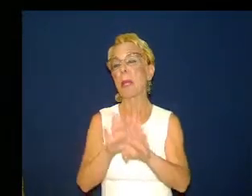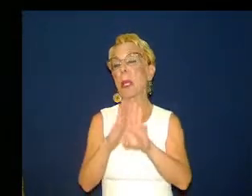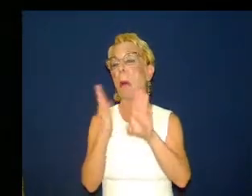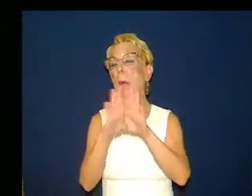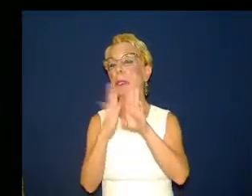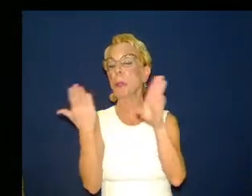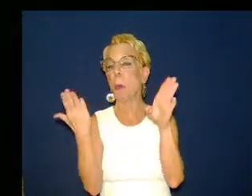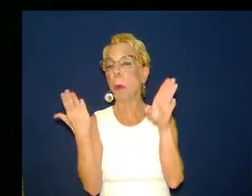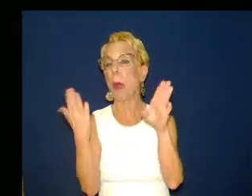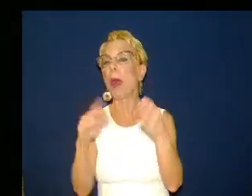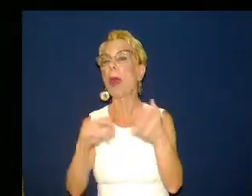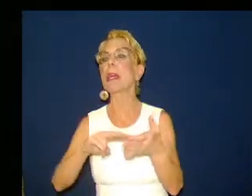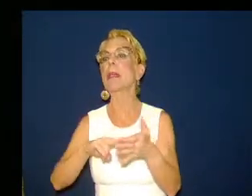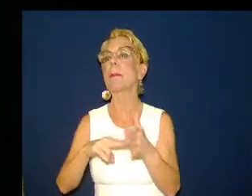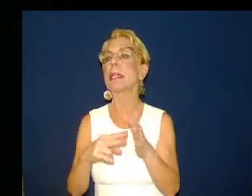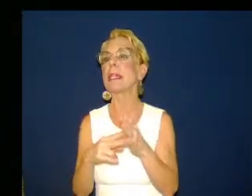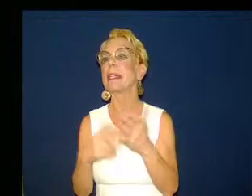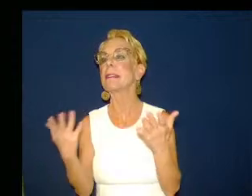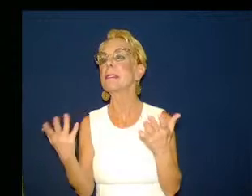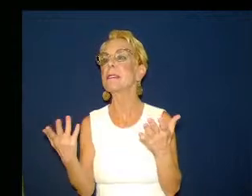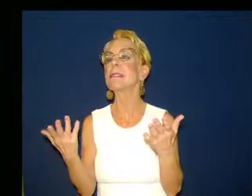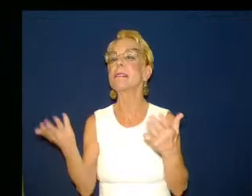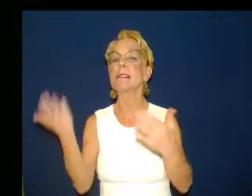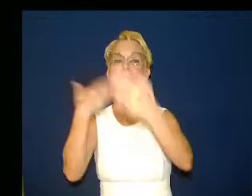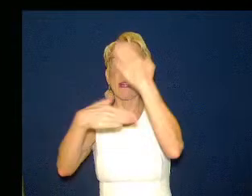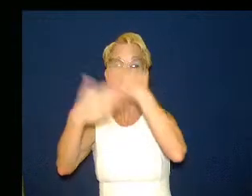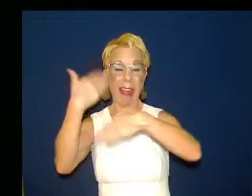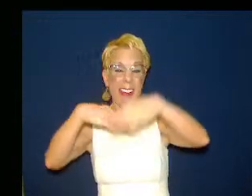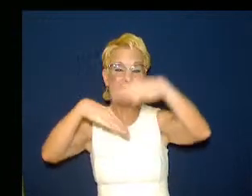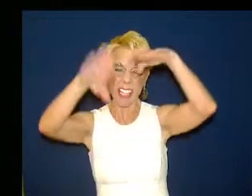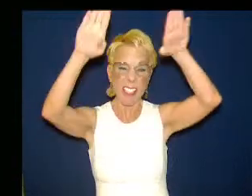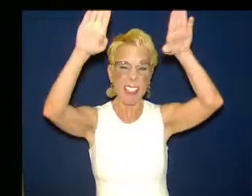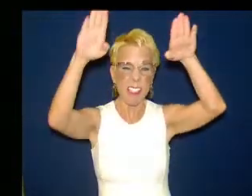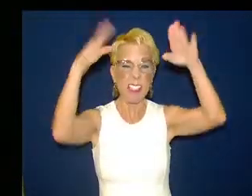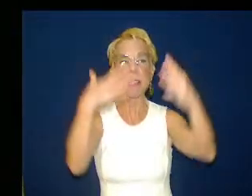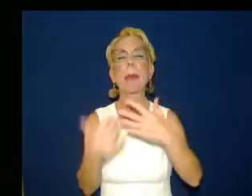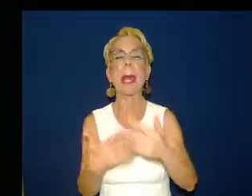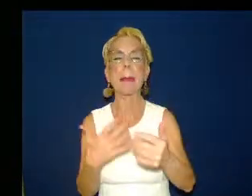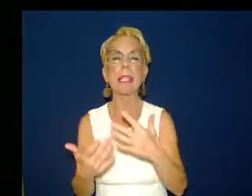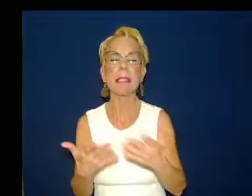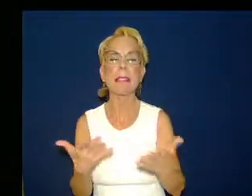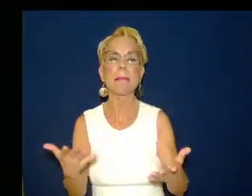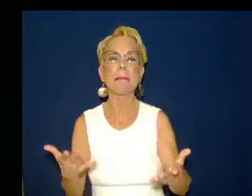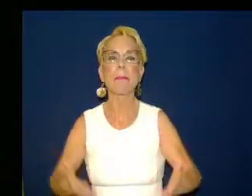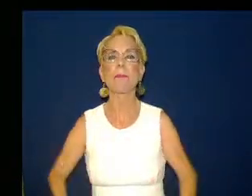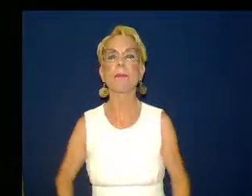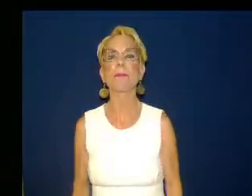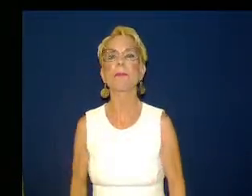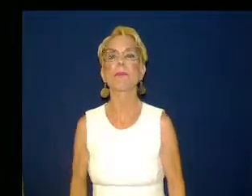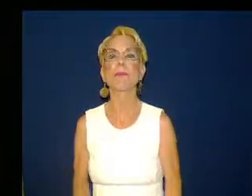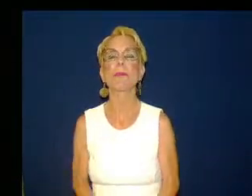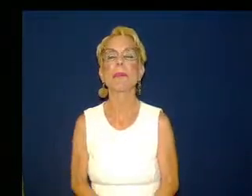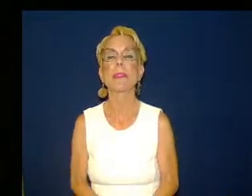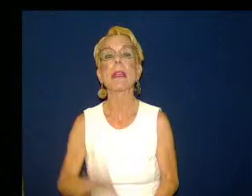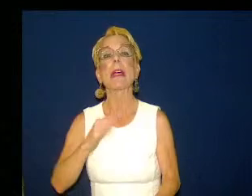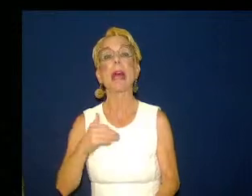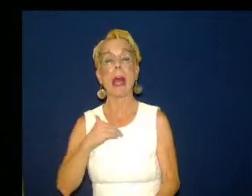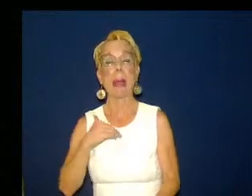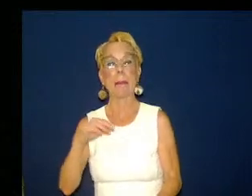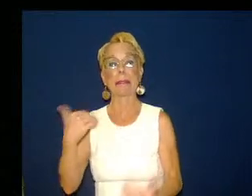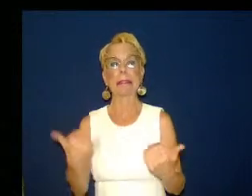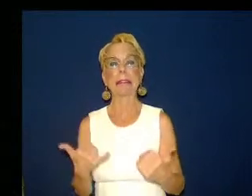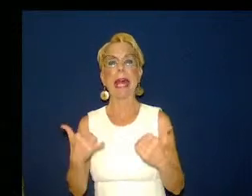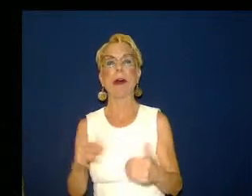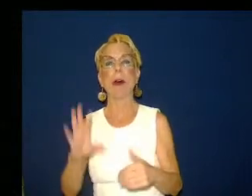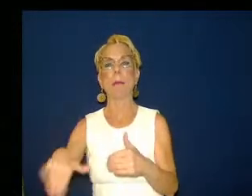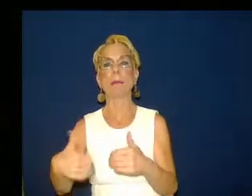he's talking about the door of evangelism. And here's my challenge before we sing. My challenge is this week.